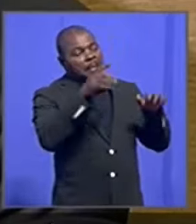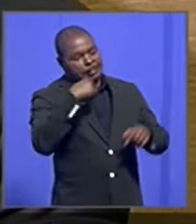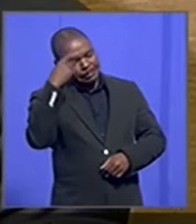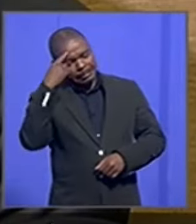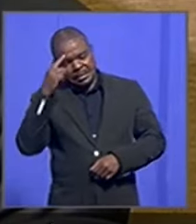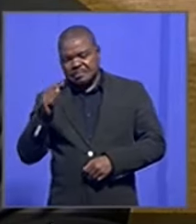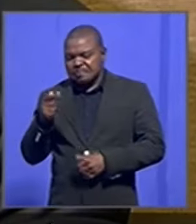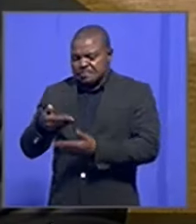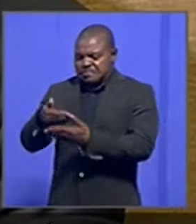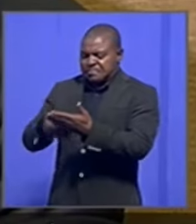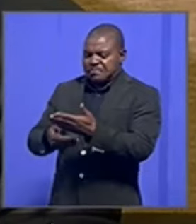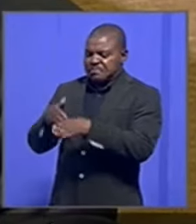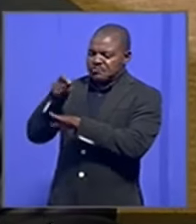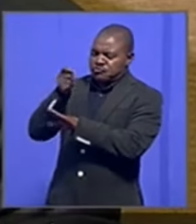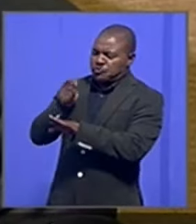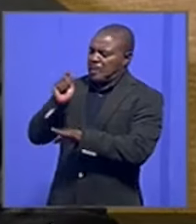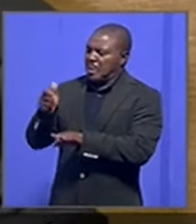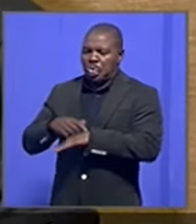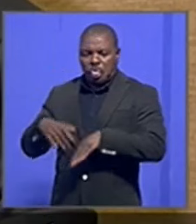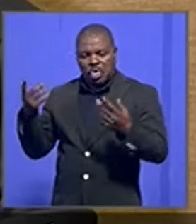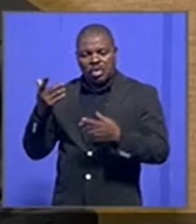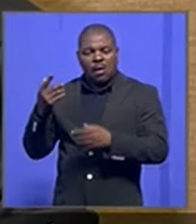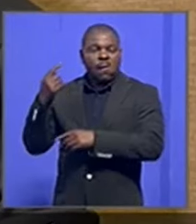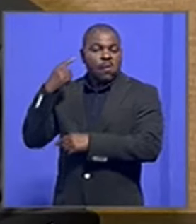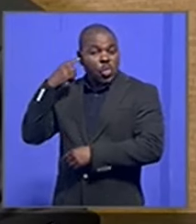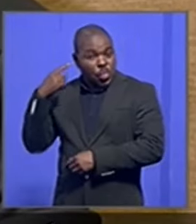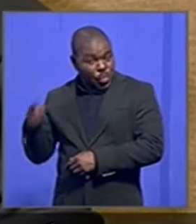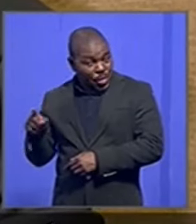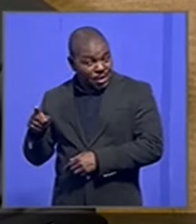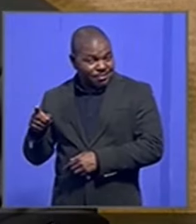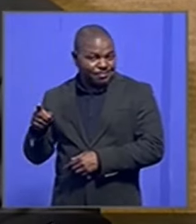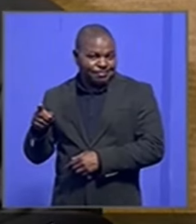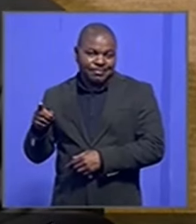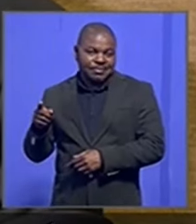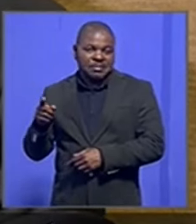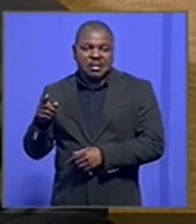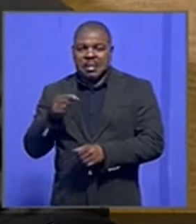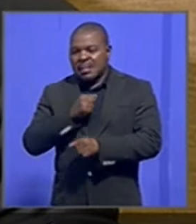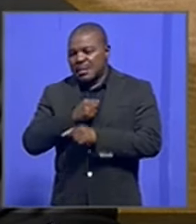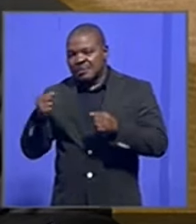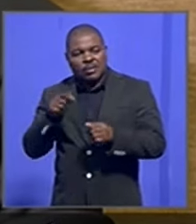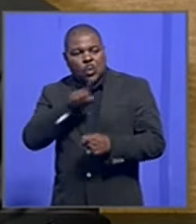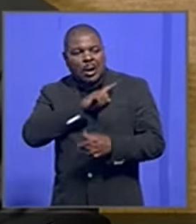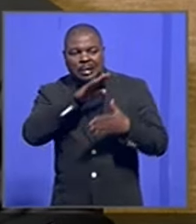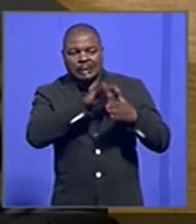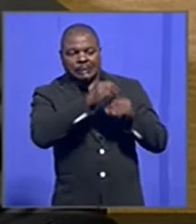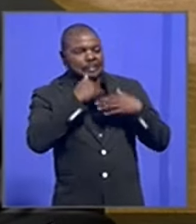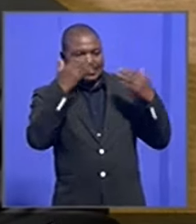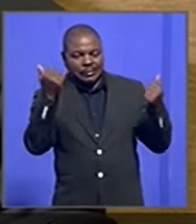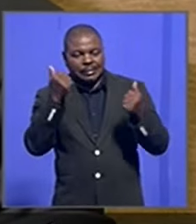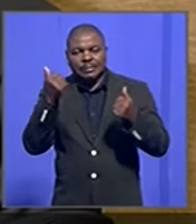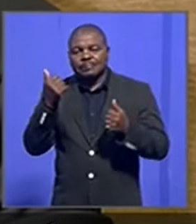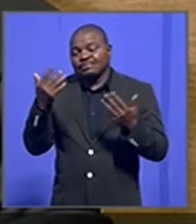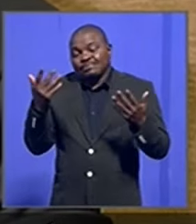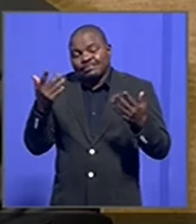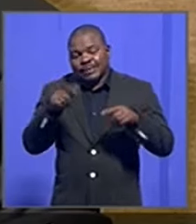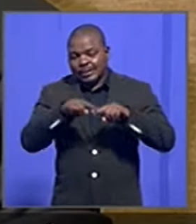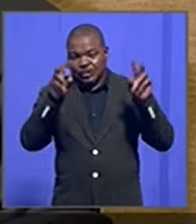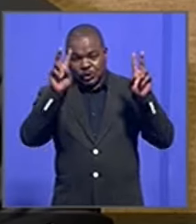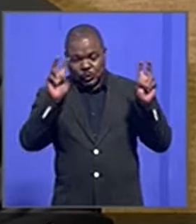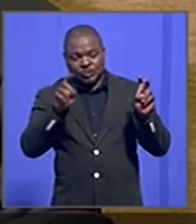to adhere to that law of the country by not paying for whatever reason, that's the issue we're dealing